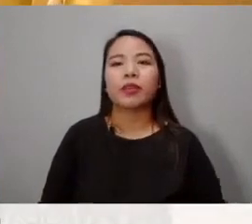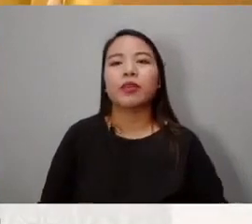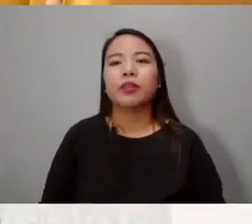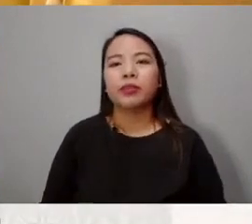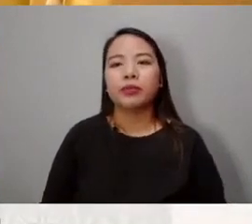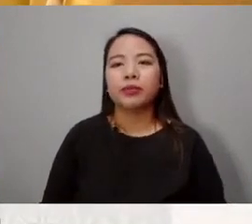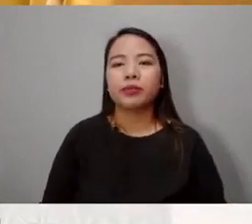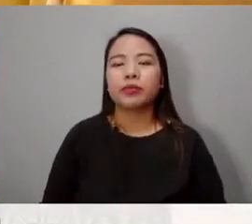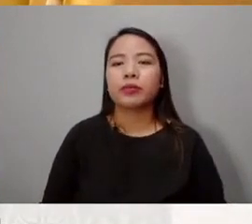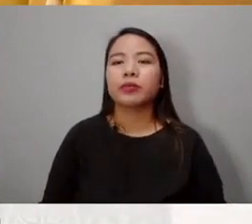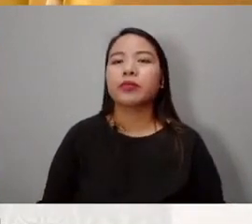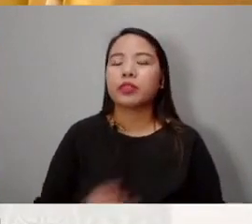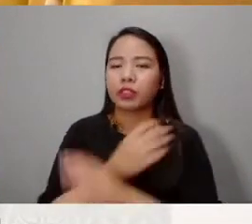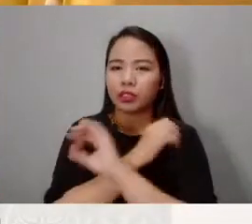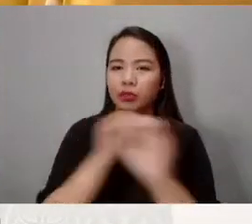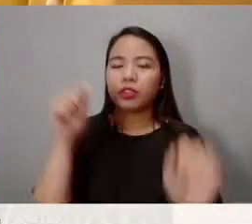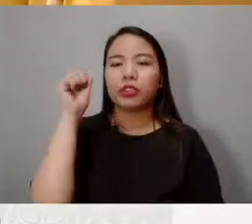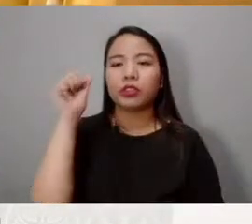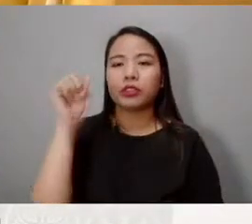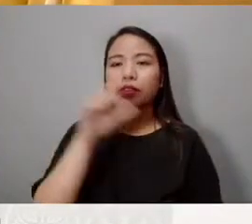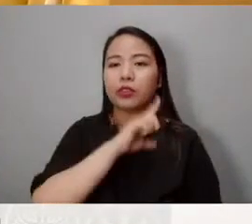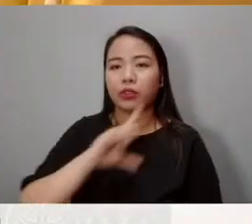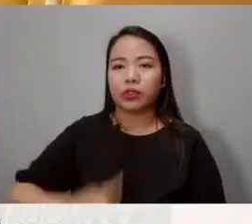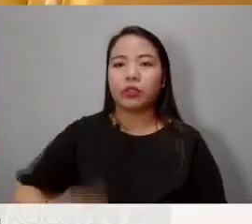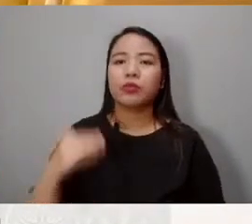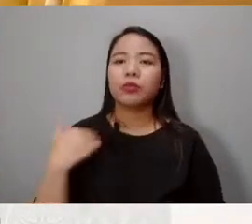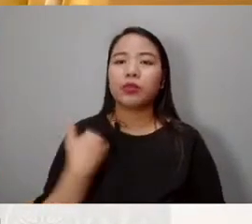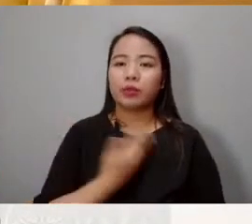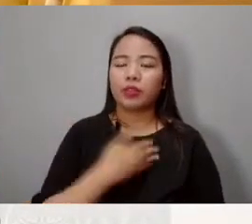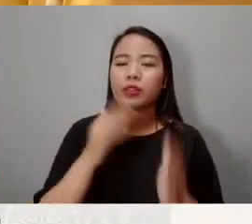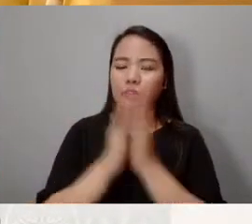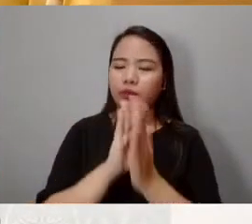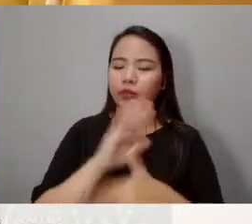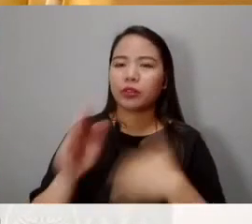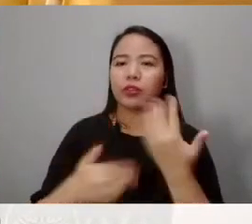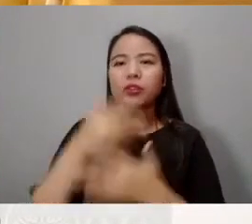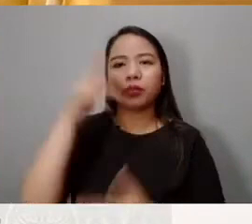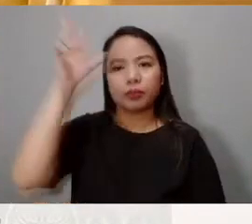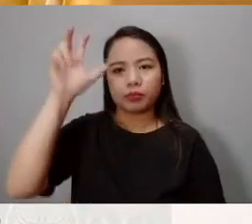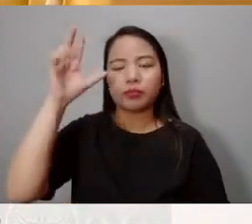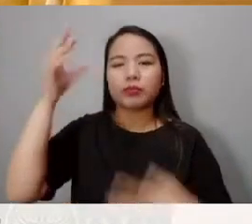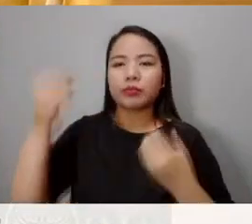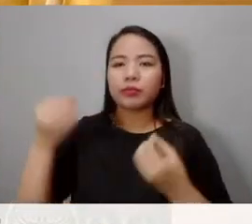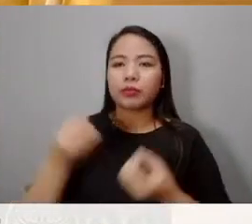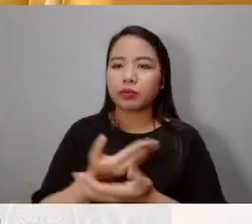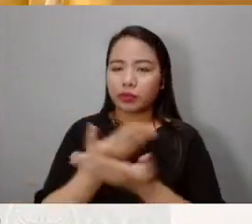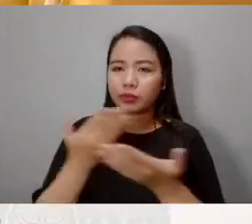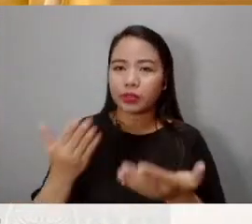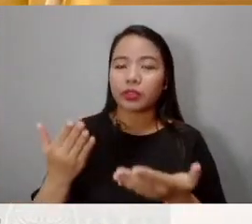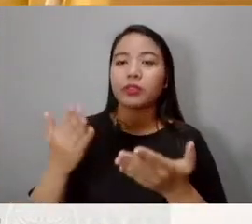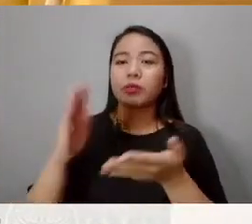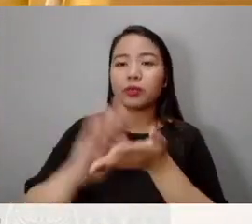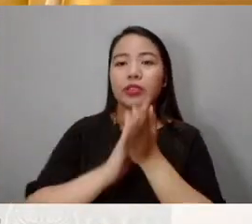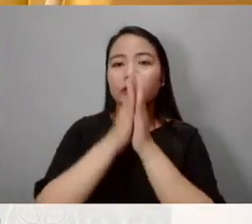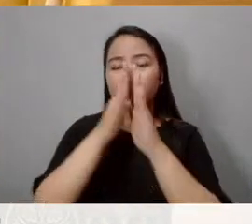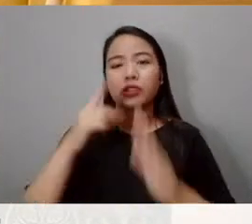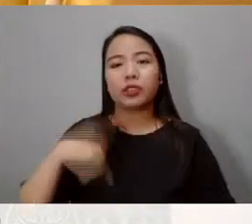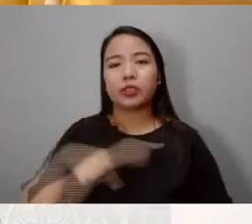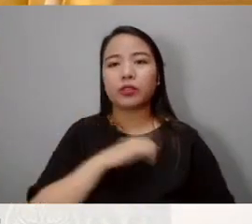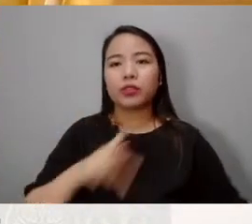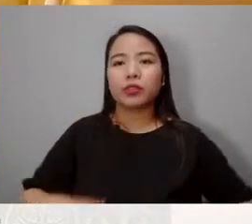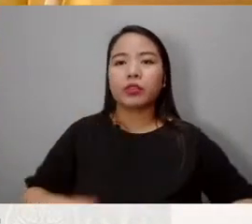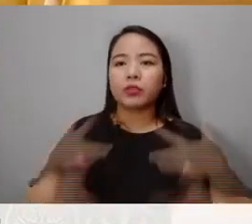Deliver us, Lord, we pray, from every evil. Graciously grant peace in our days, that by the help of your